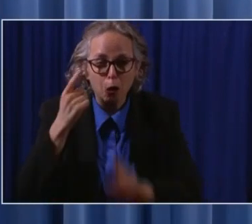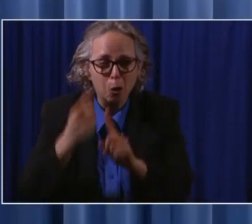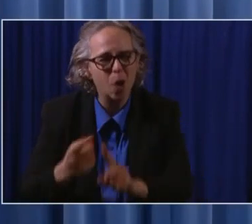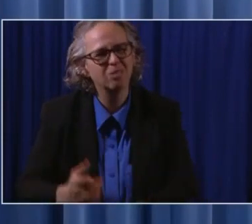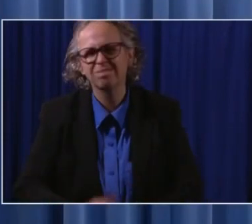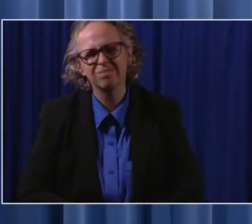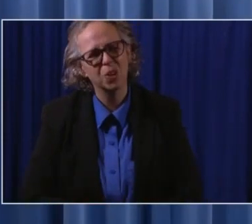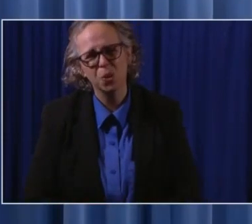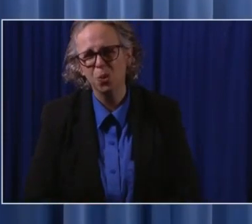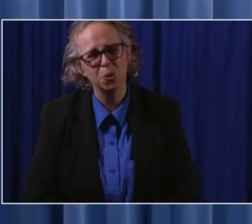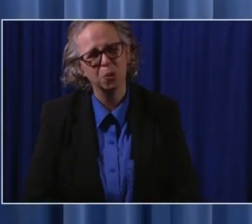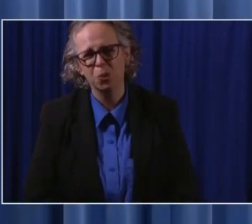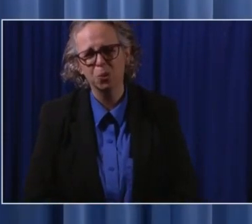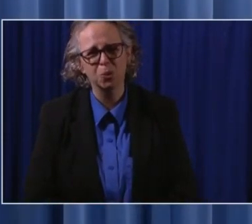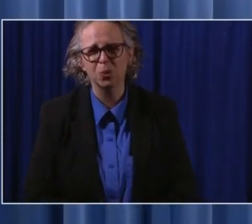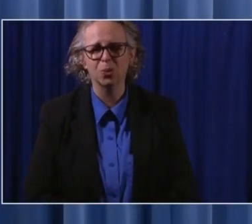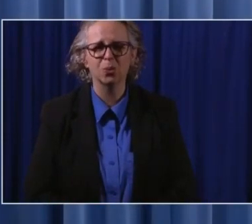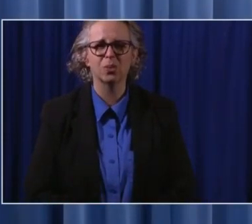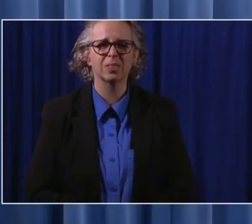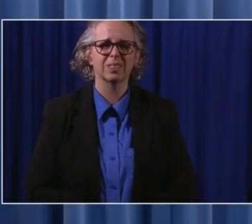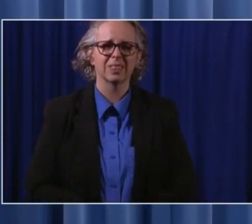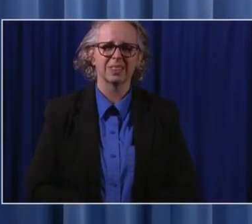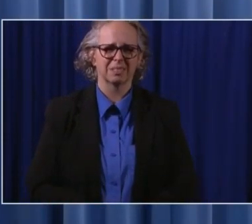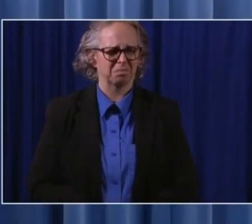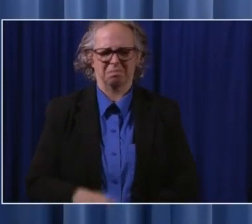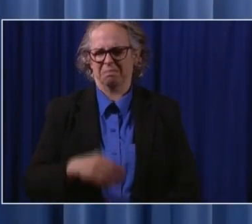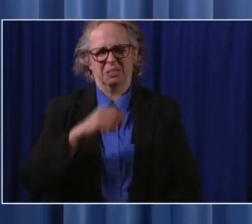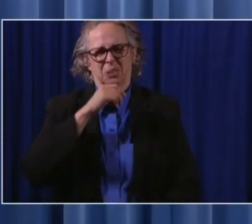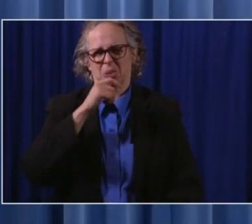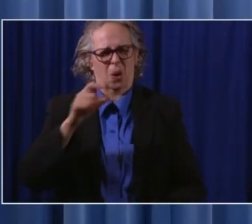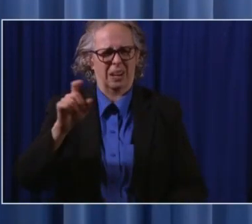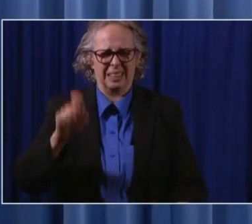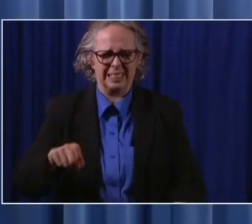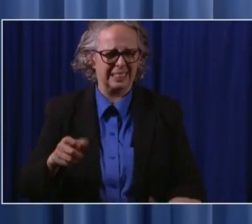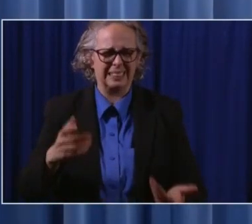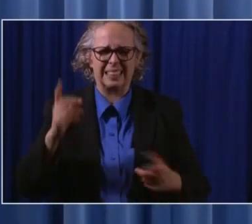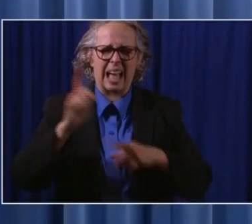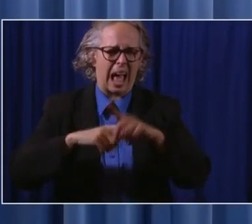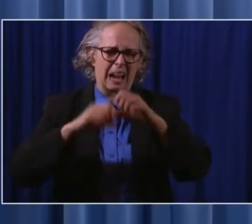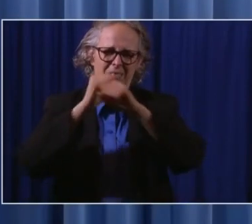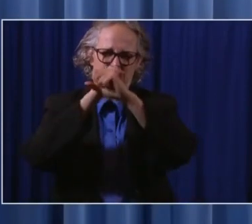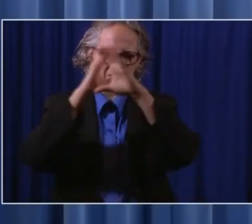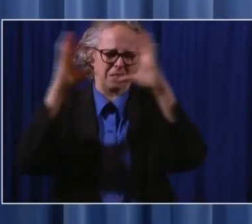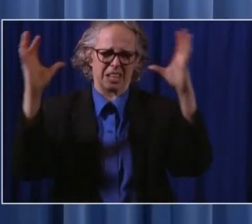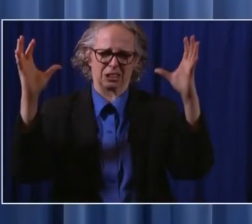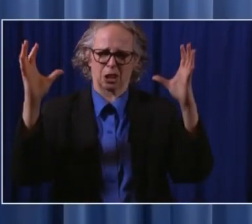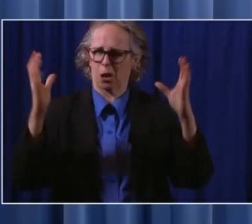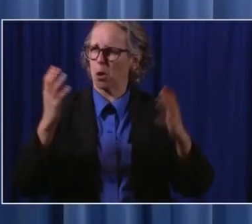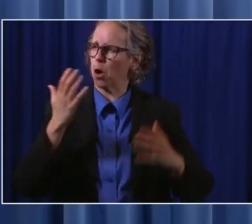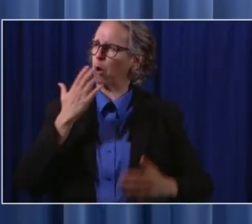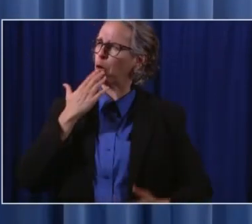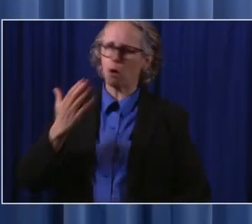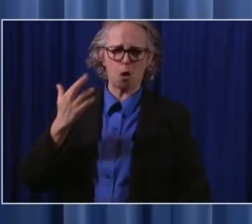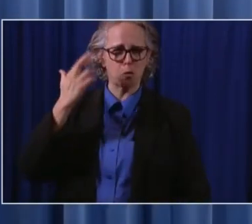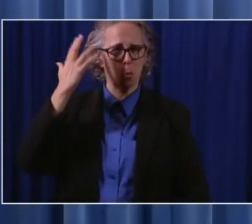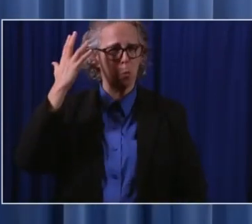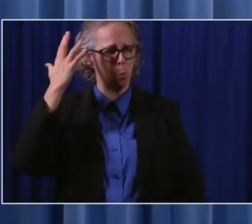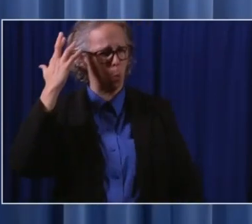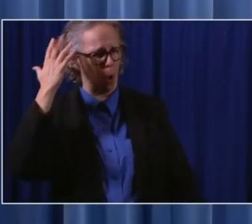occur. It's hard for me to envision a situation other than a natural disaster